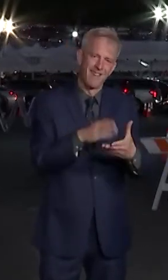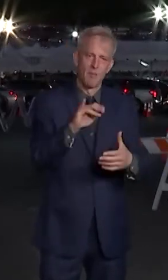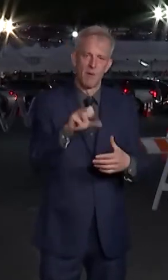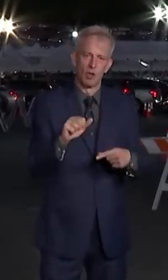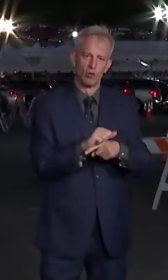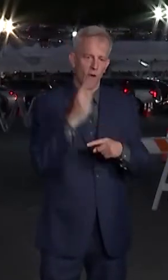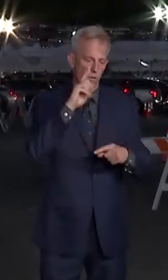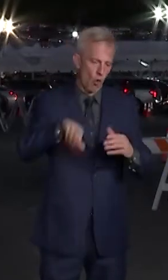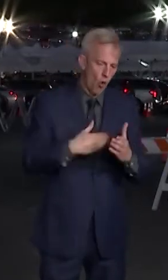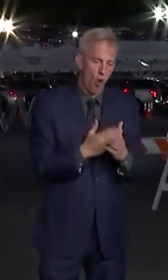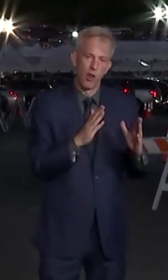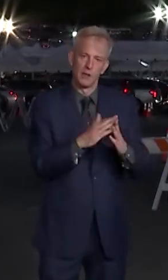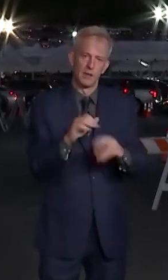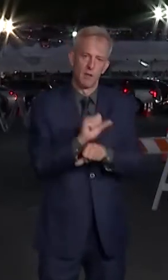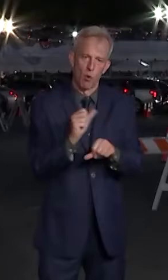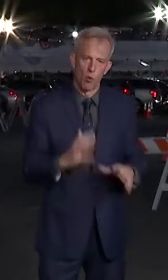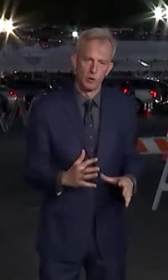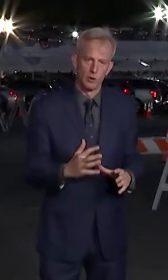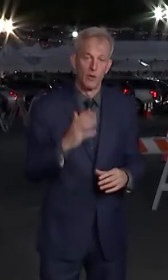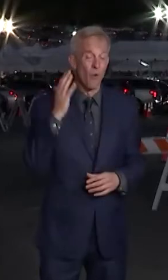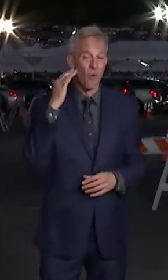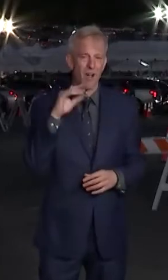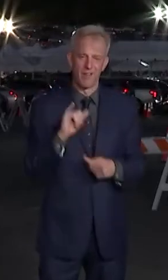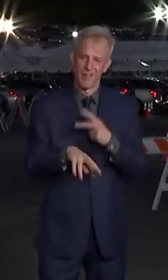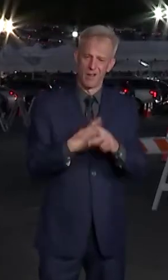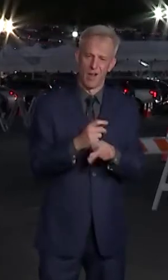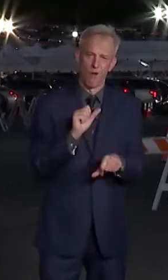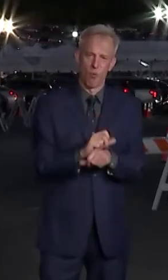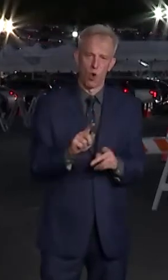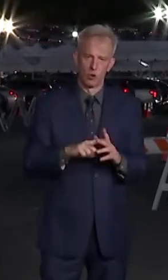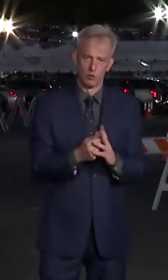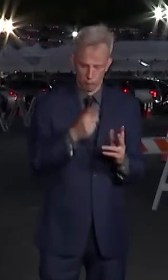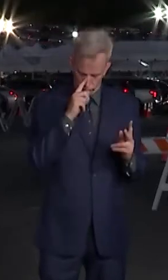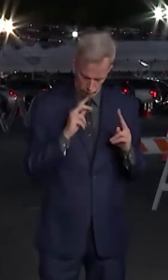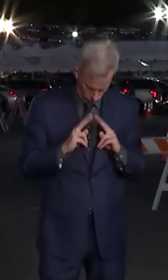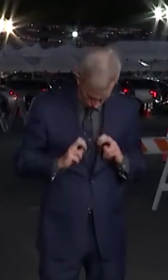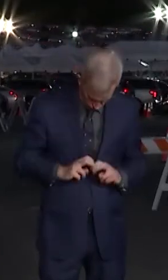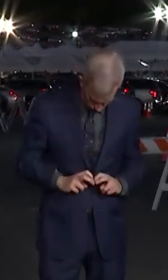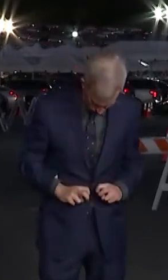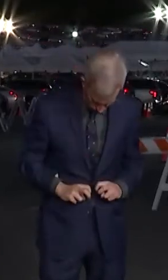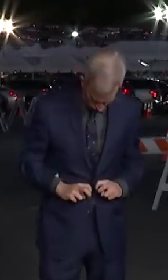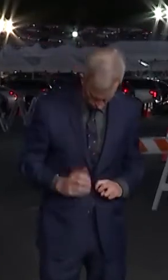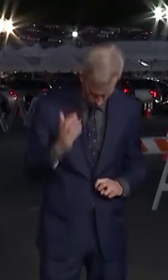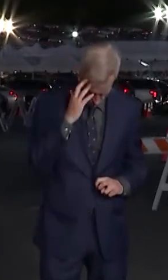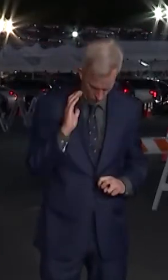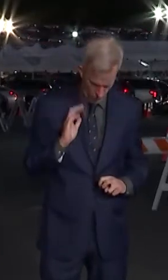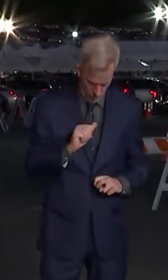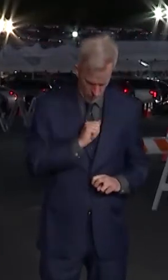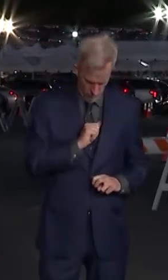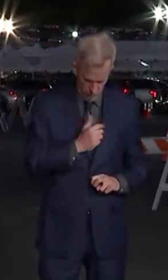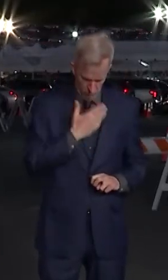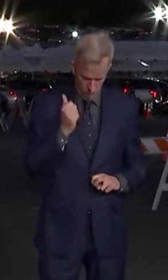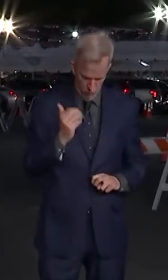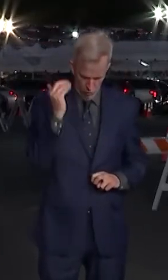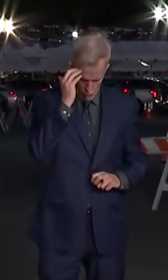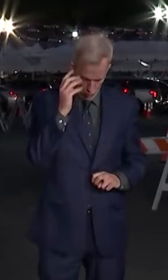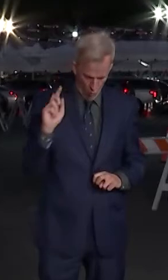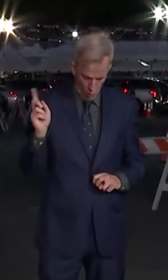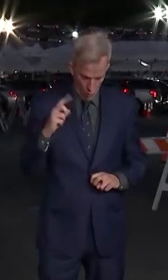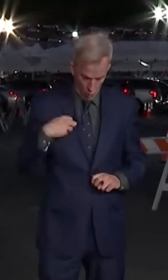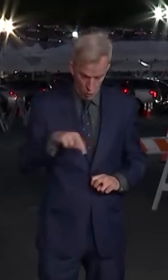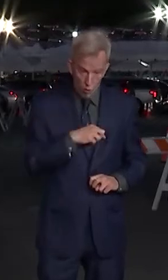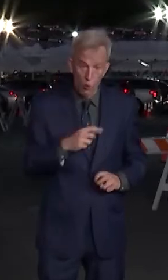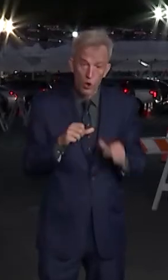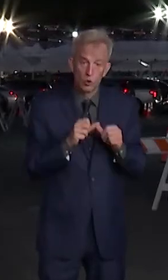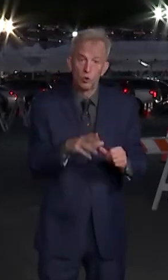Because advancing equity starts with each one of us, looking inward, knowing our hearts better, and knowing where we can continue to be better